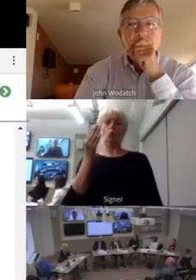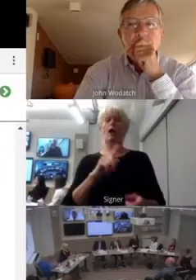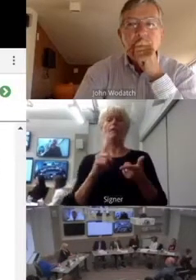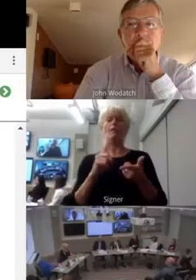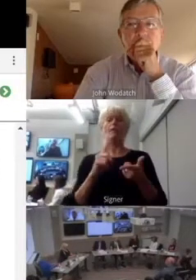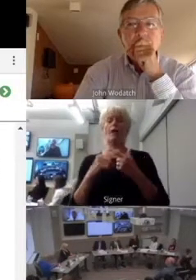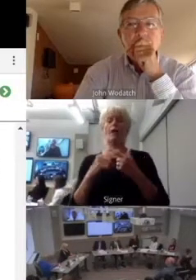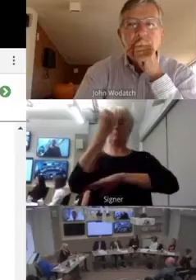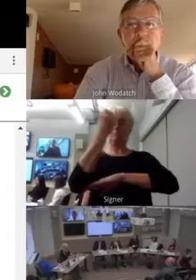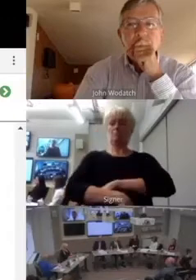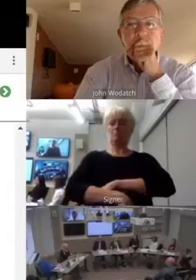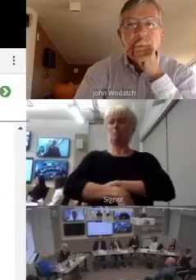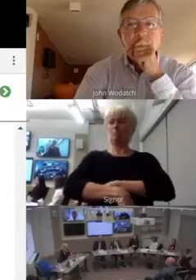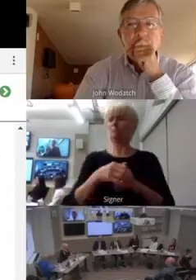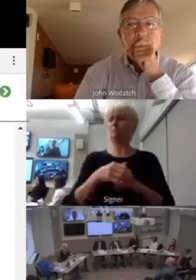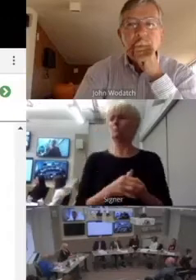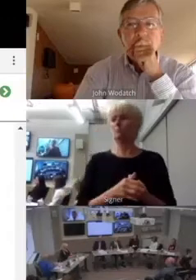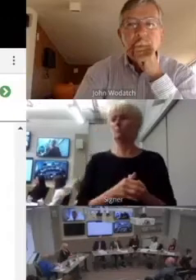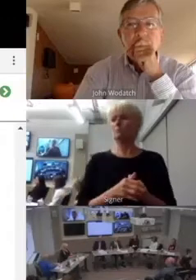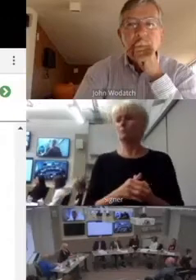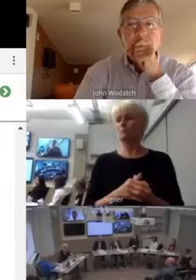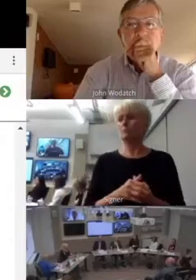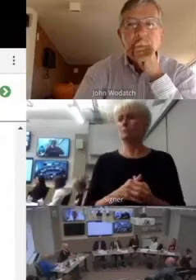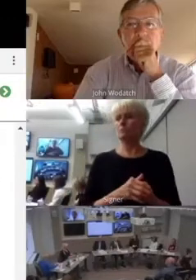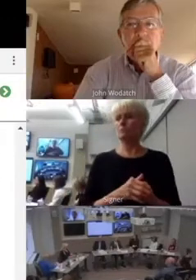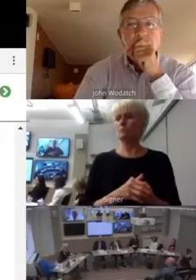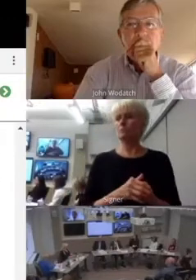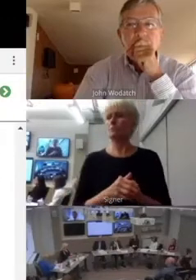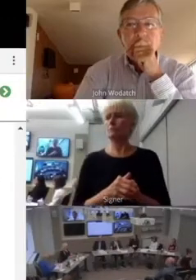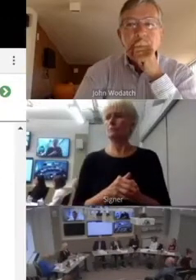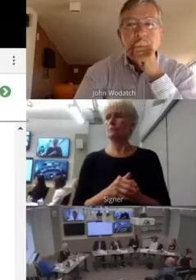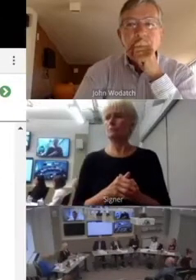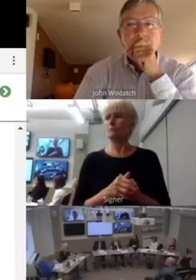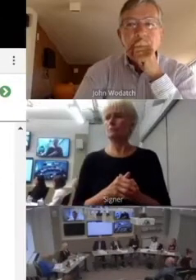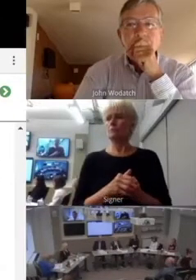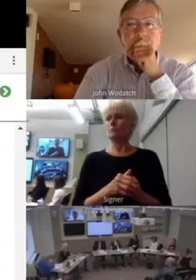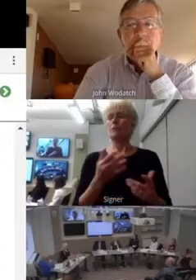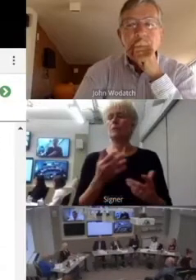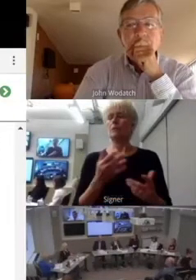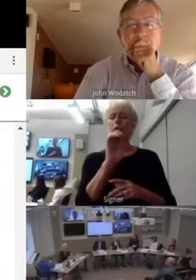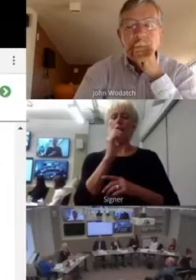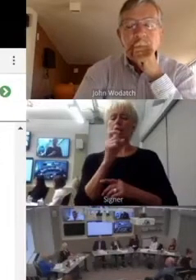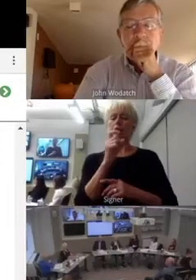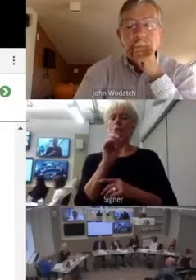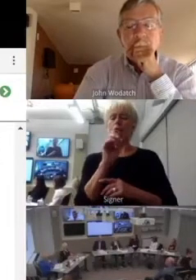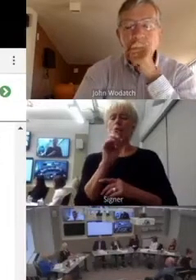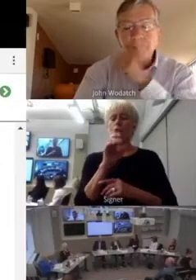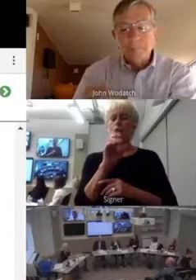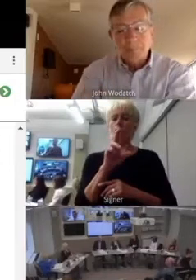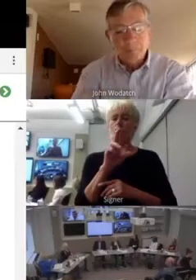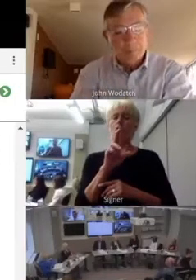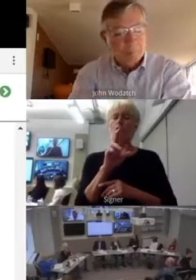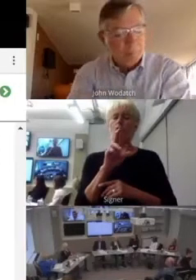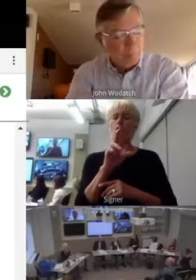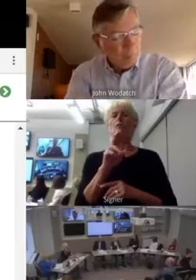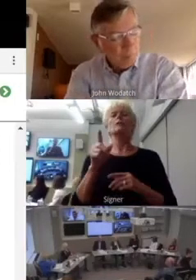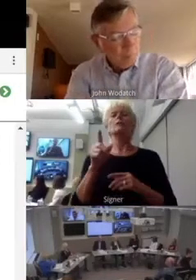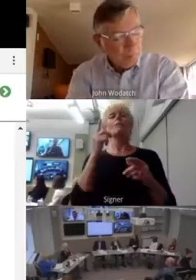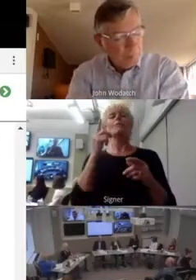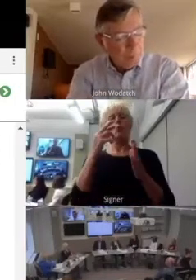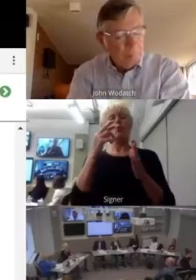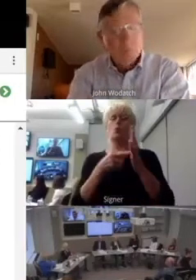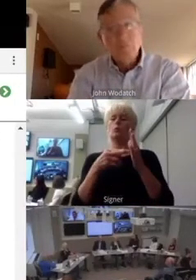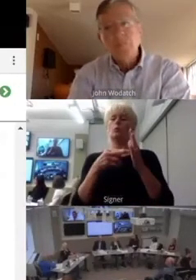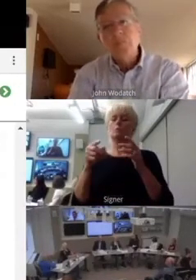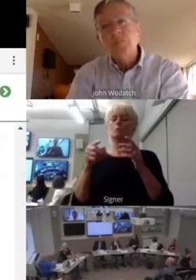capricious. There's an executive order that governs rulemaking as well that was established